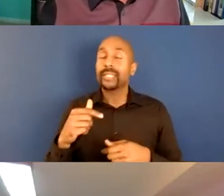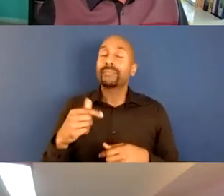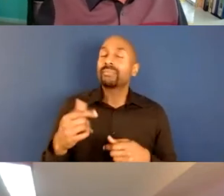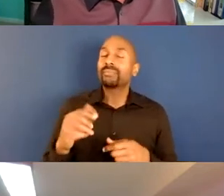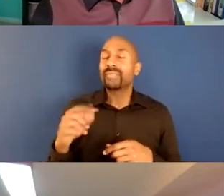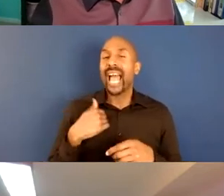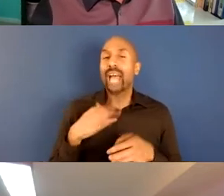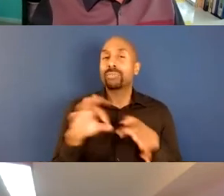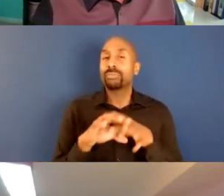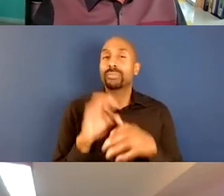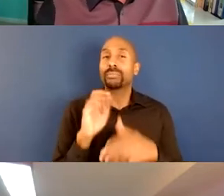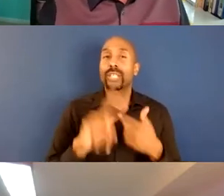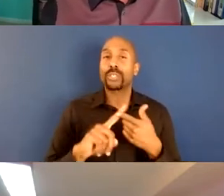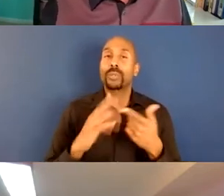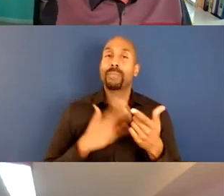so